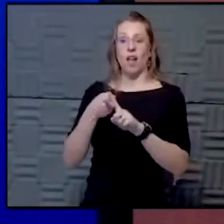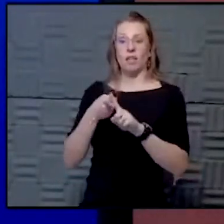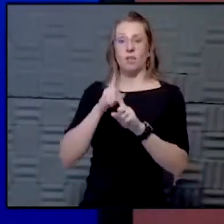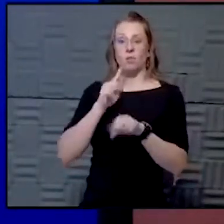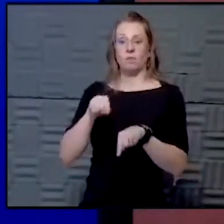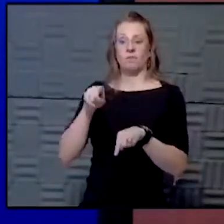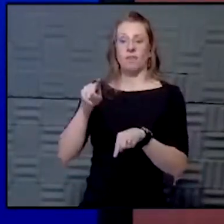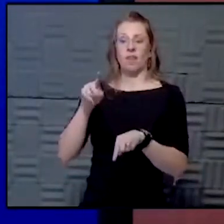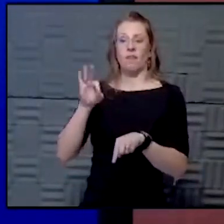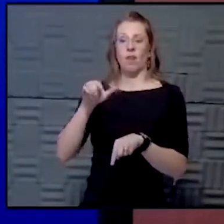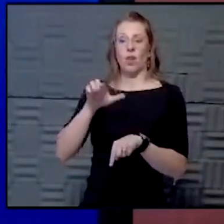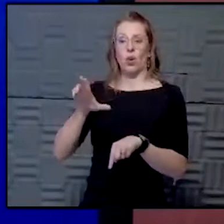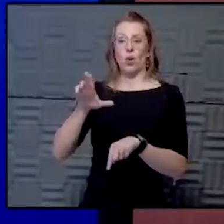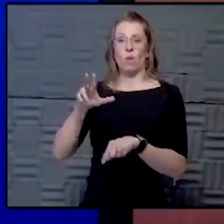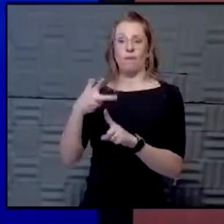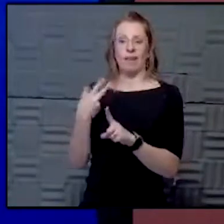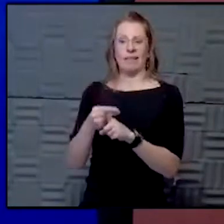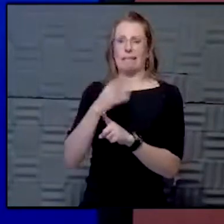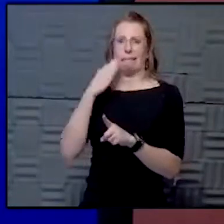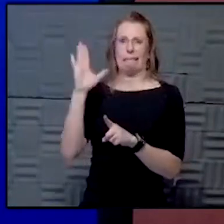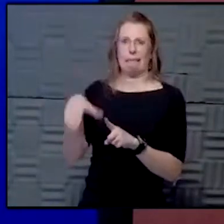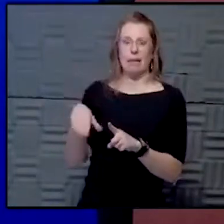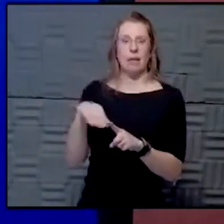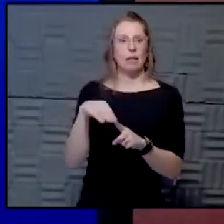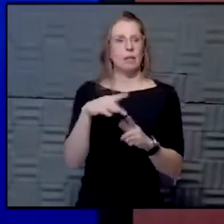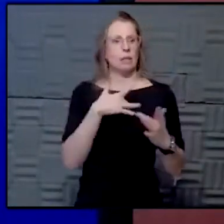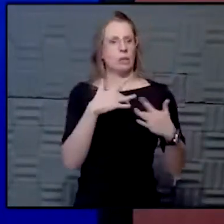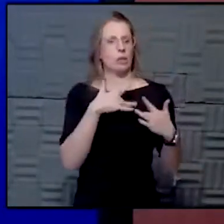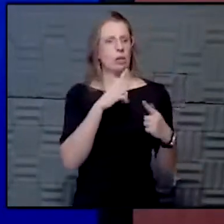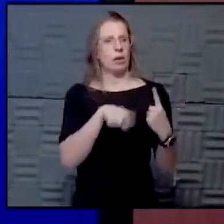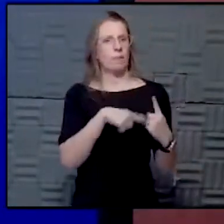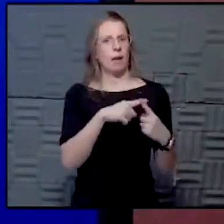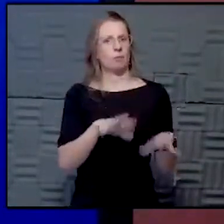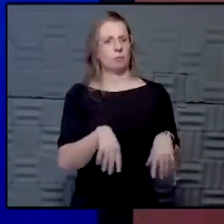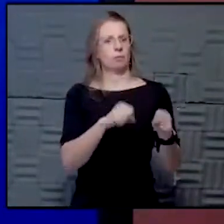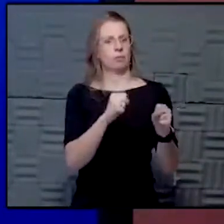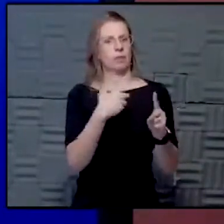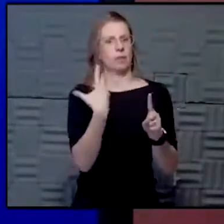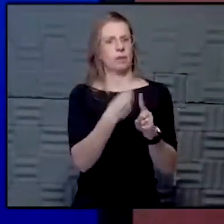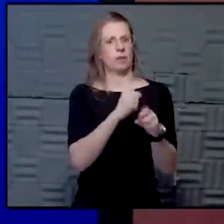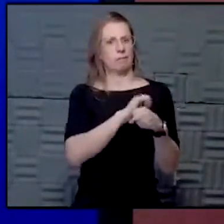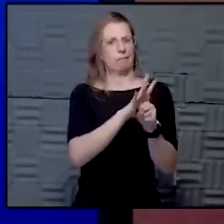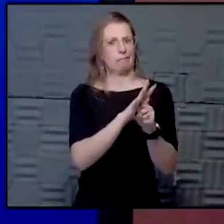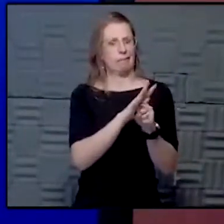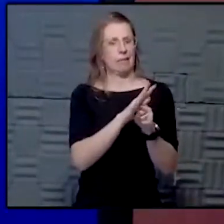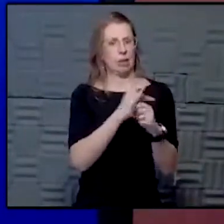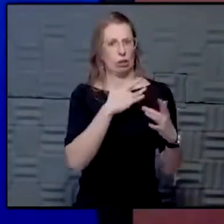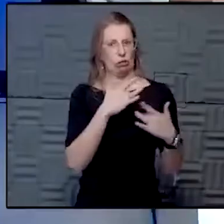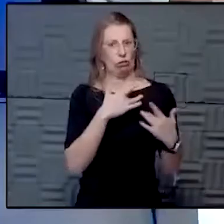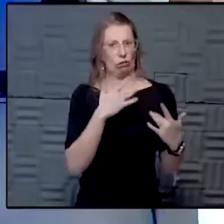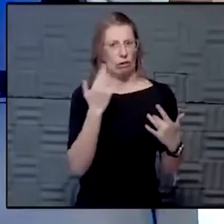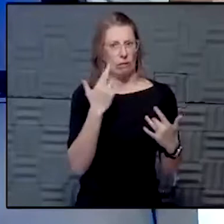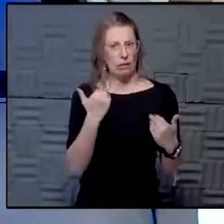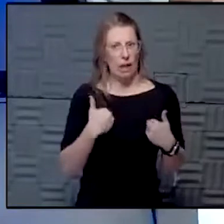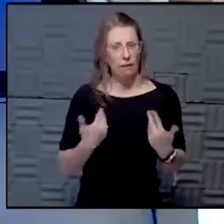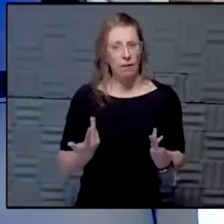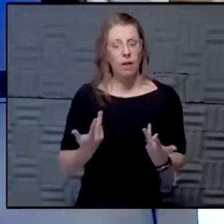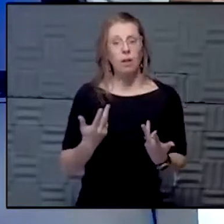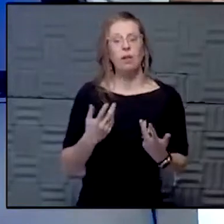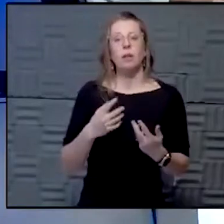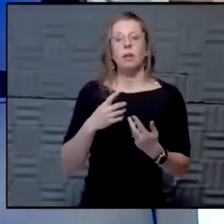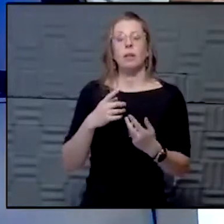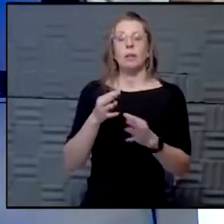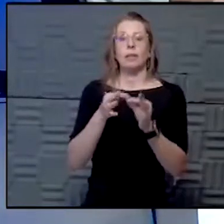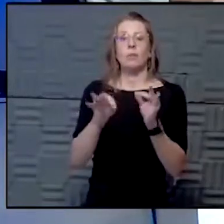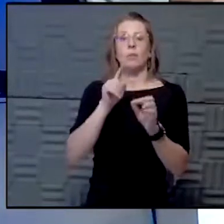flu vaccine. She is concerned about getting the COVID-19 vaccine. Is there a reason to be concerned? Simple answer is